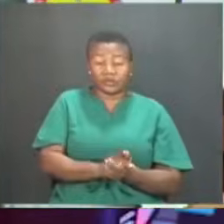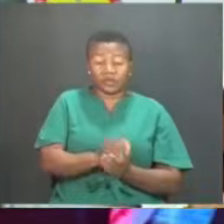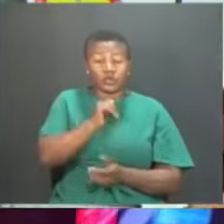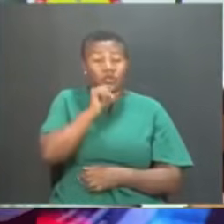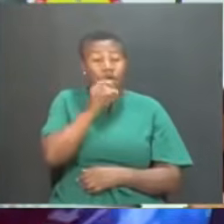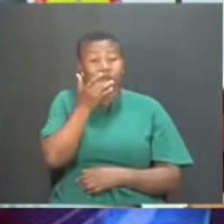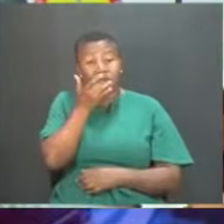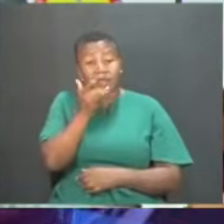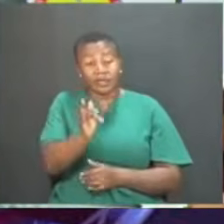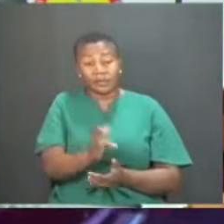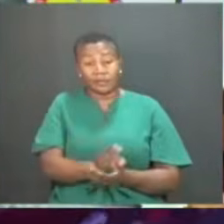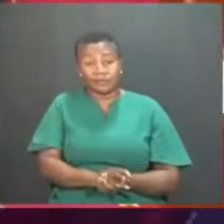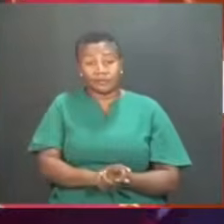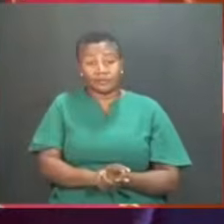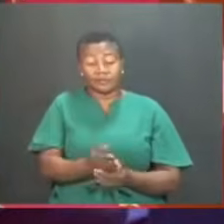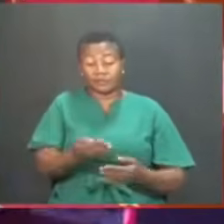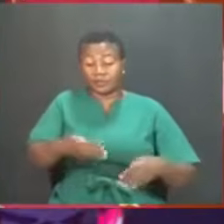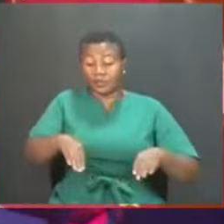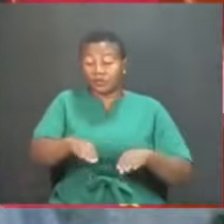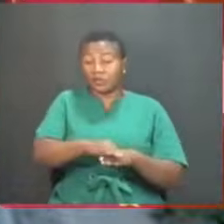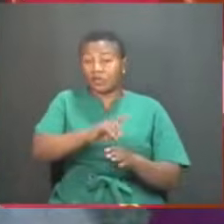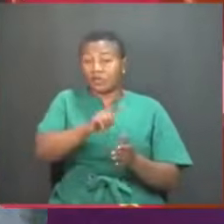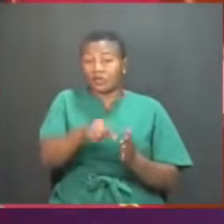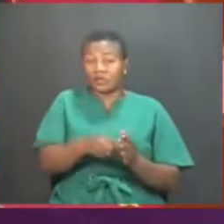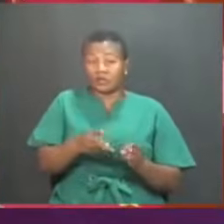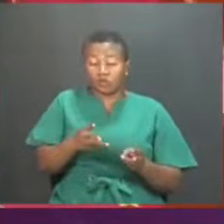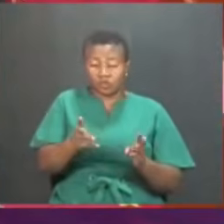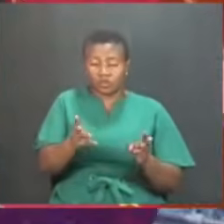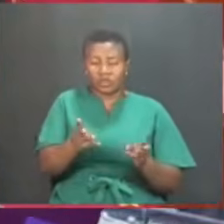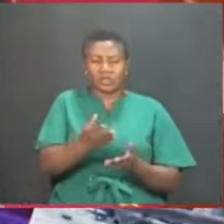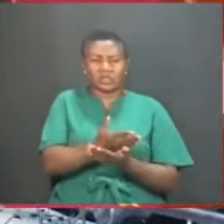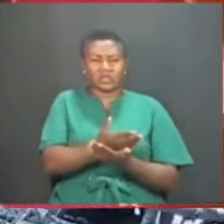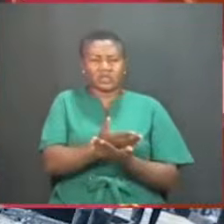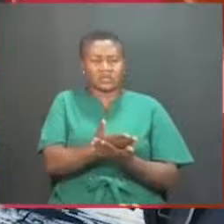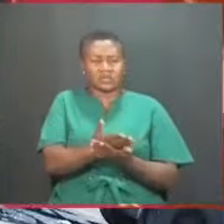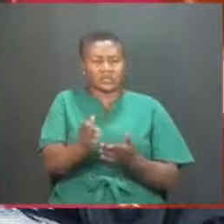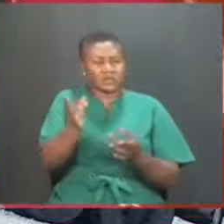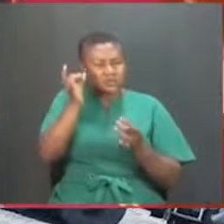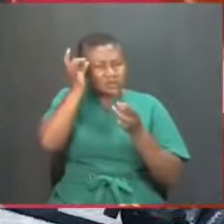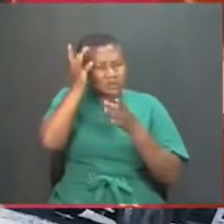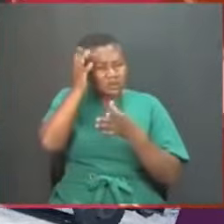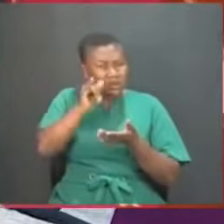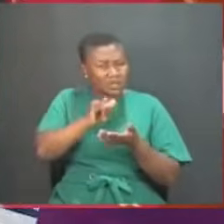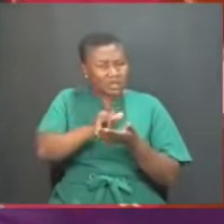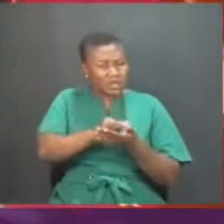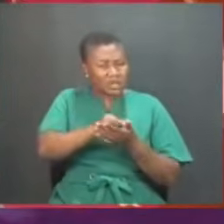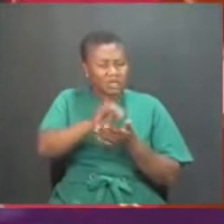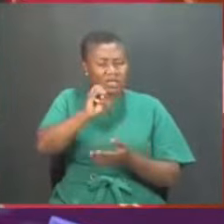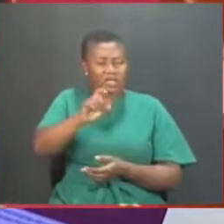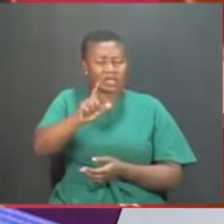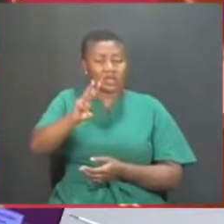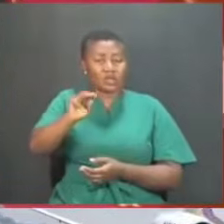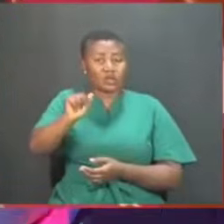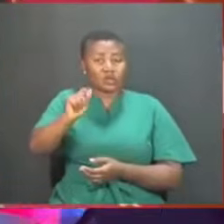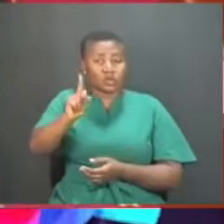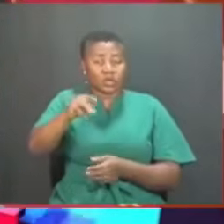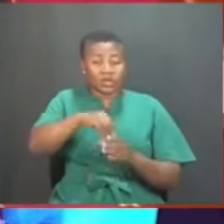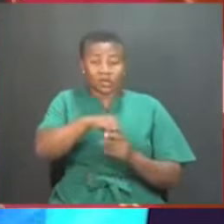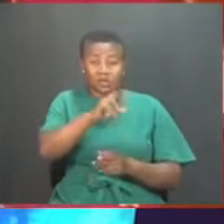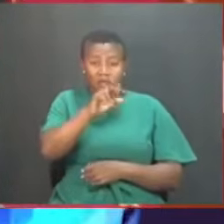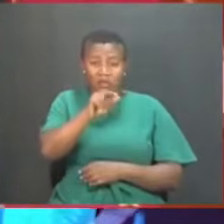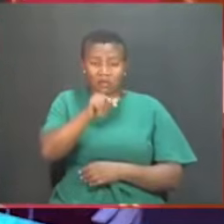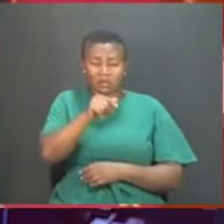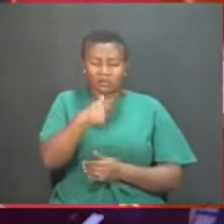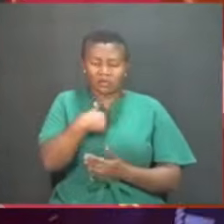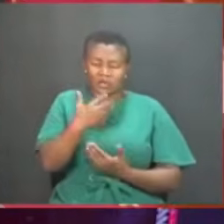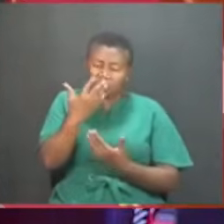Unfortunately, despite these measures, a stampede occurred at the Elwak facility in Accra. I regret to